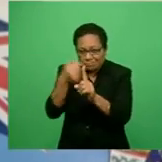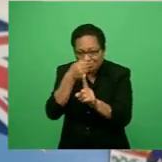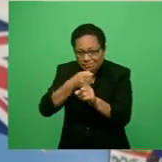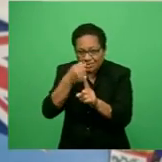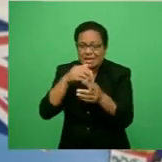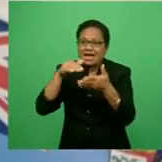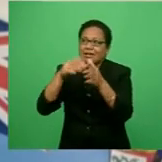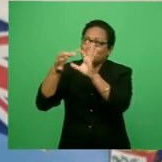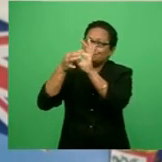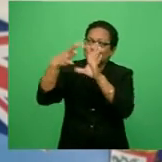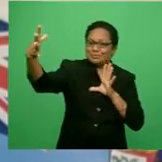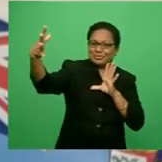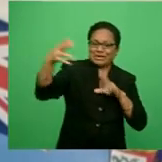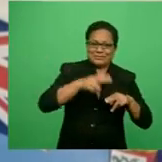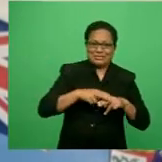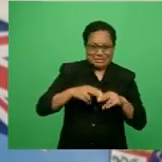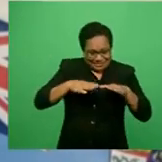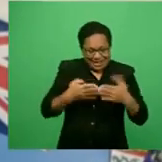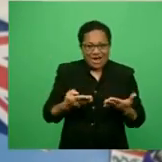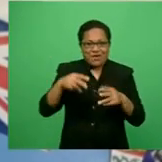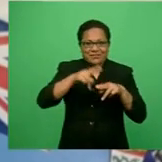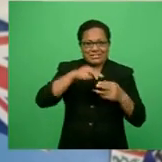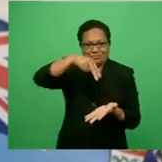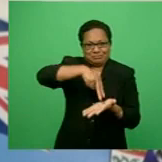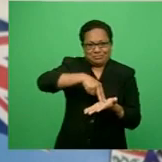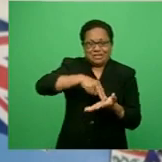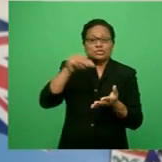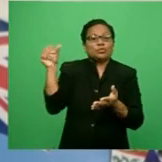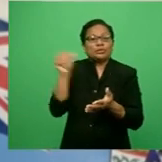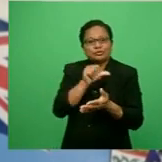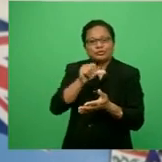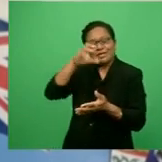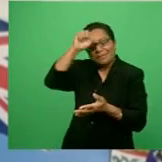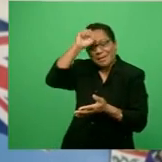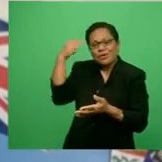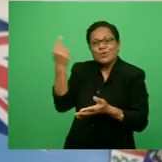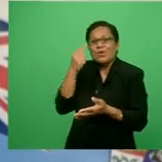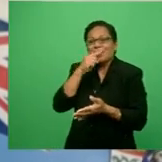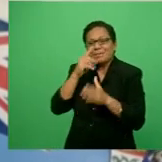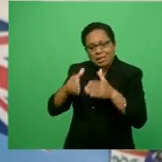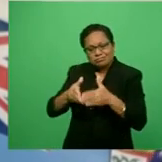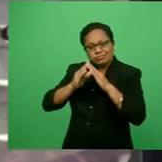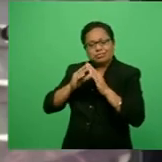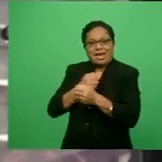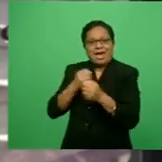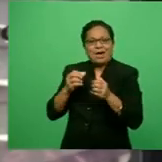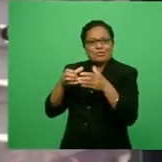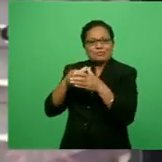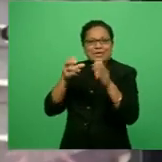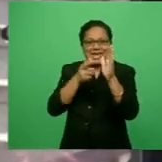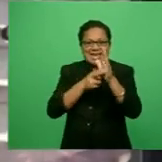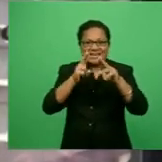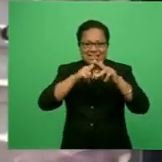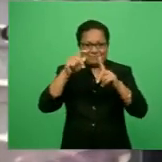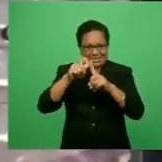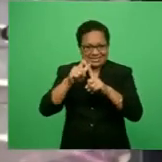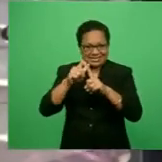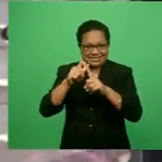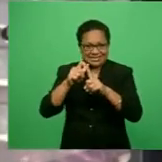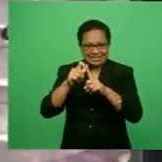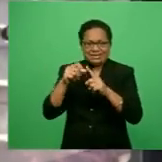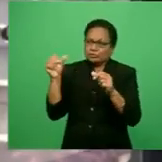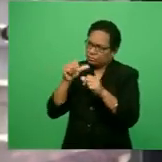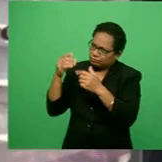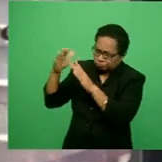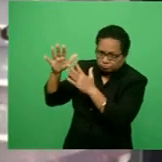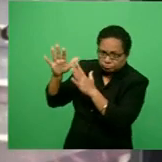the time today to salute our founding fathers, acknowledge their sacrifices. This is